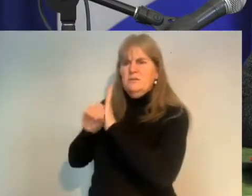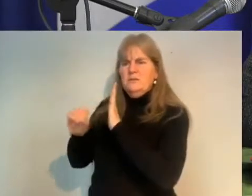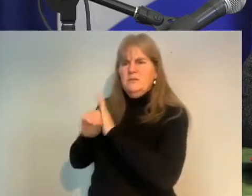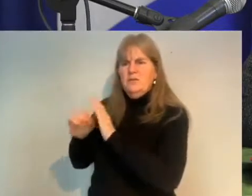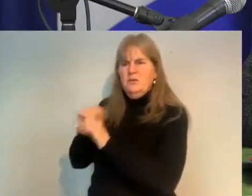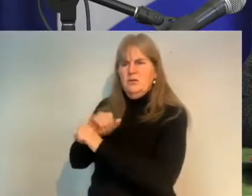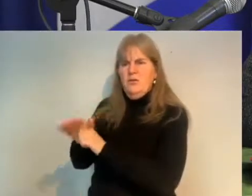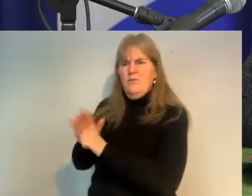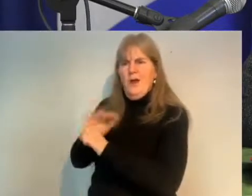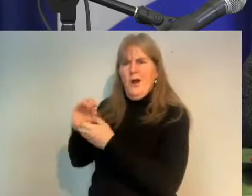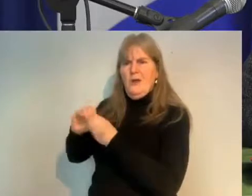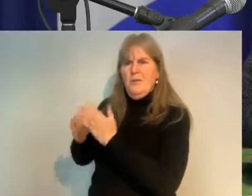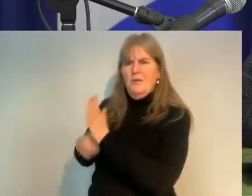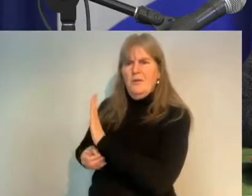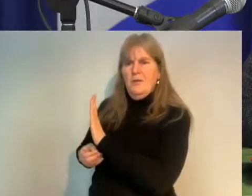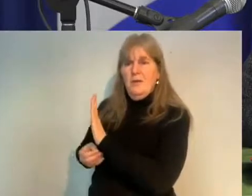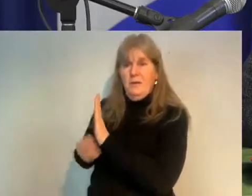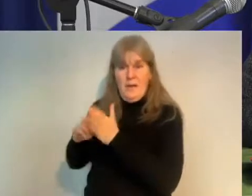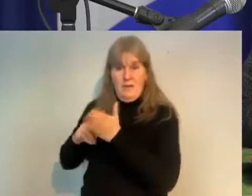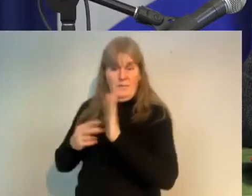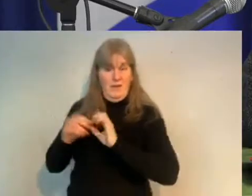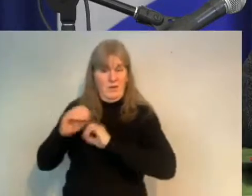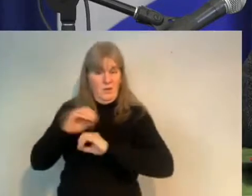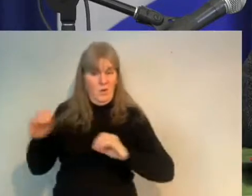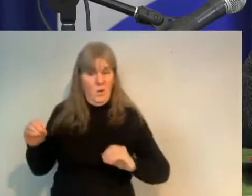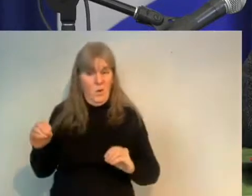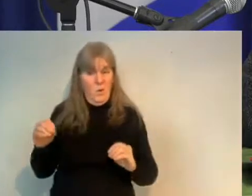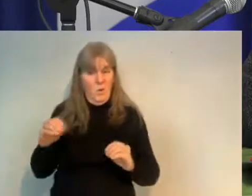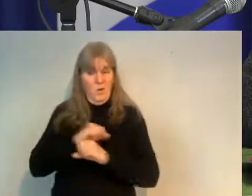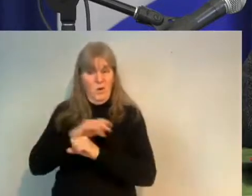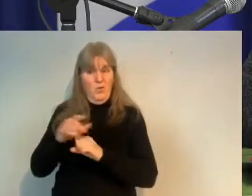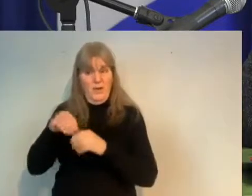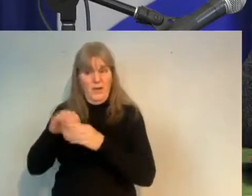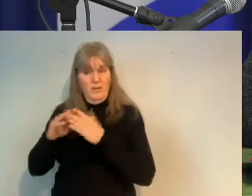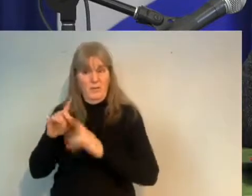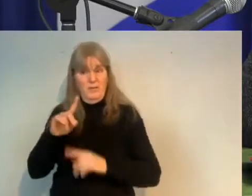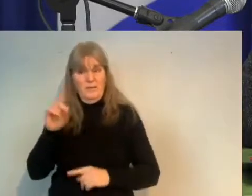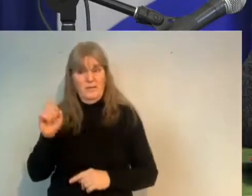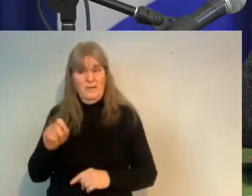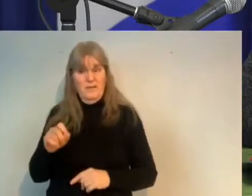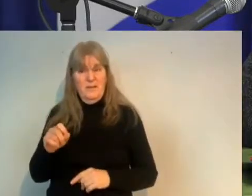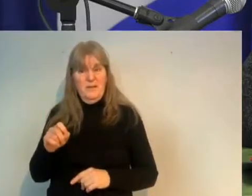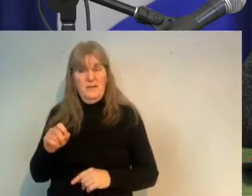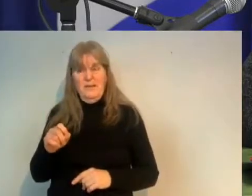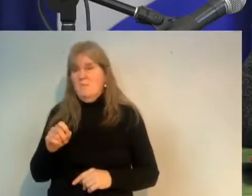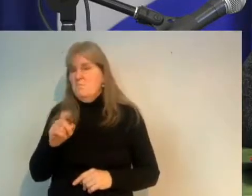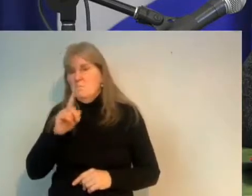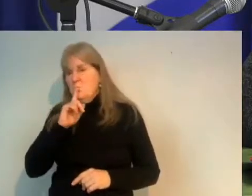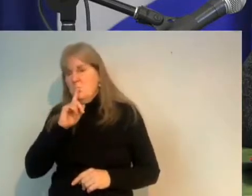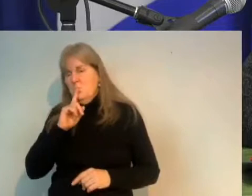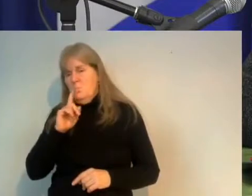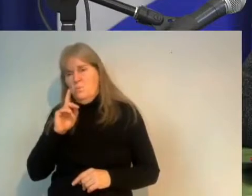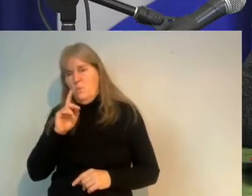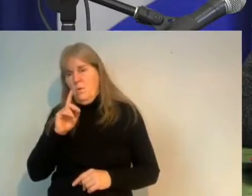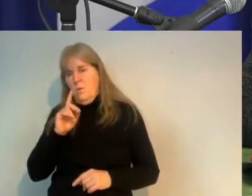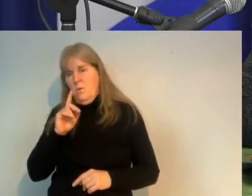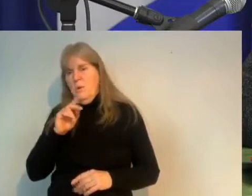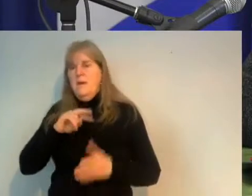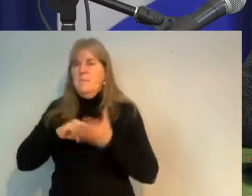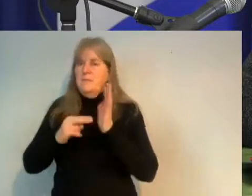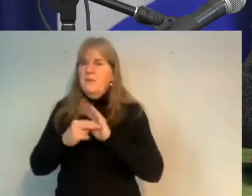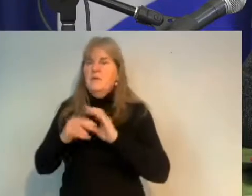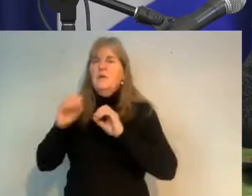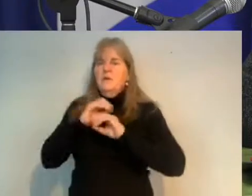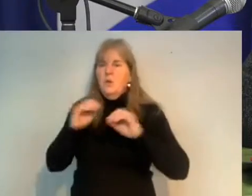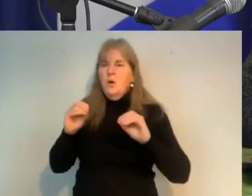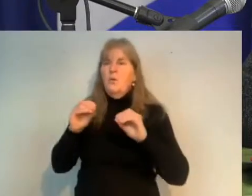count. Does that mean there's no one with COVID in those communities? It doesn't mean that. It means that there's no one with a